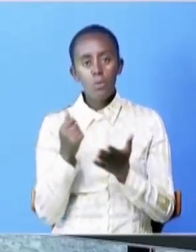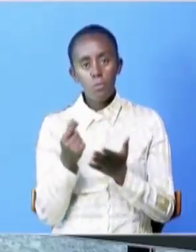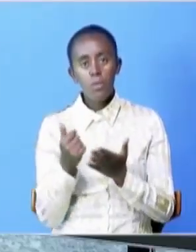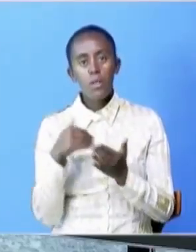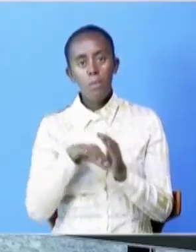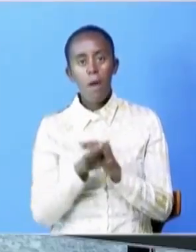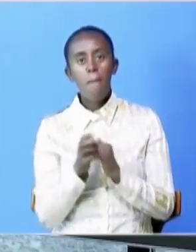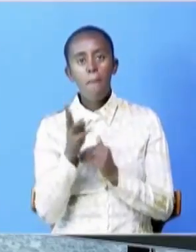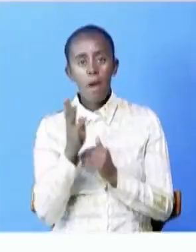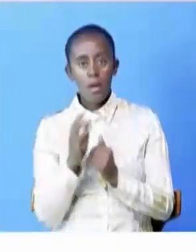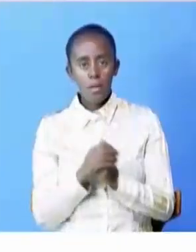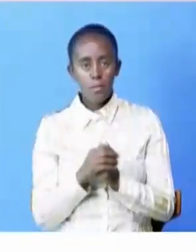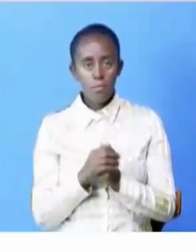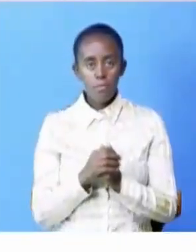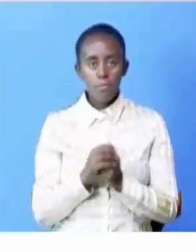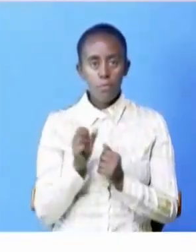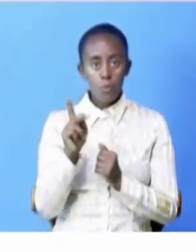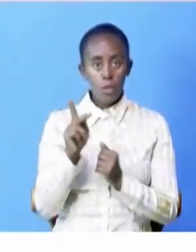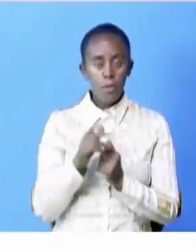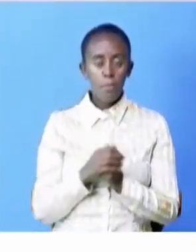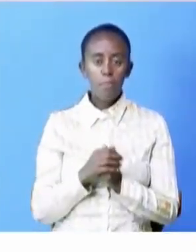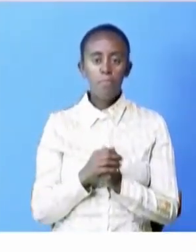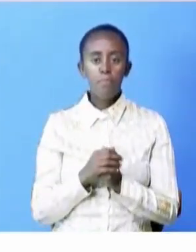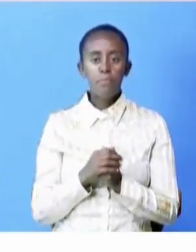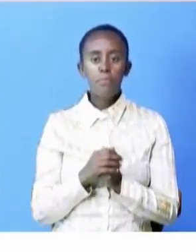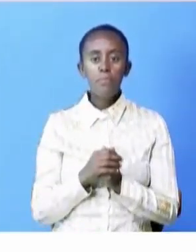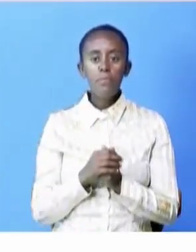bank. Okay.